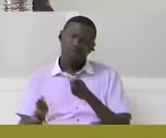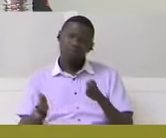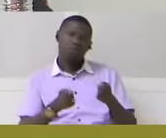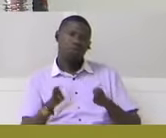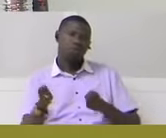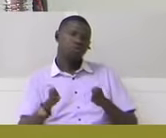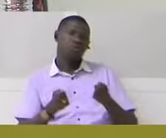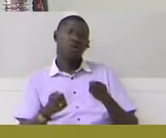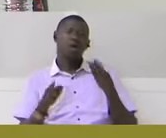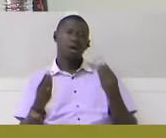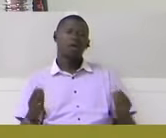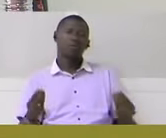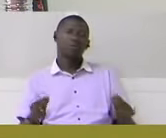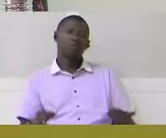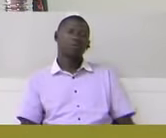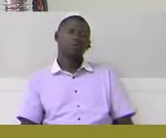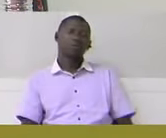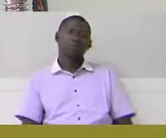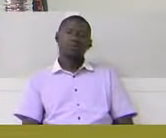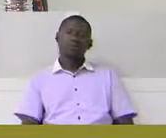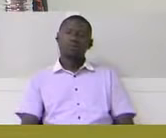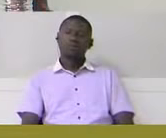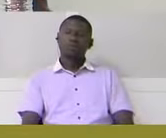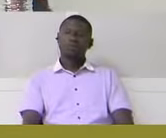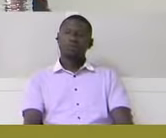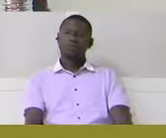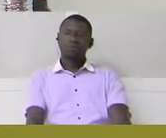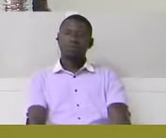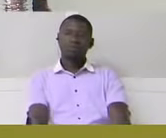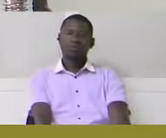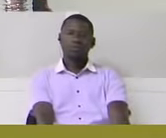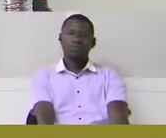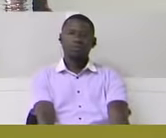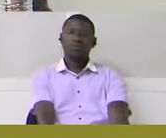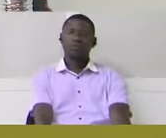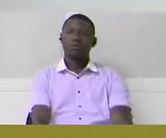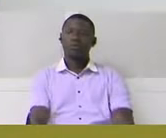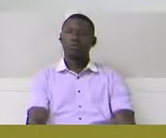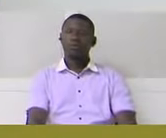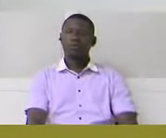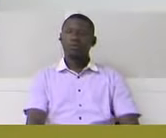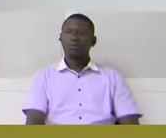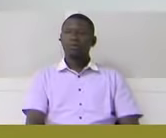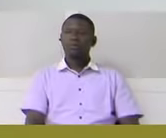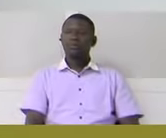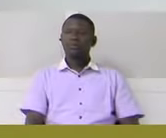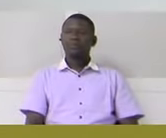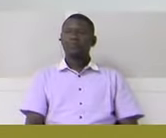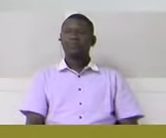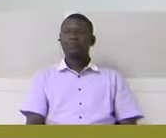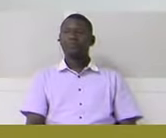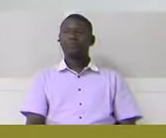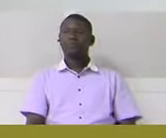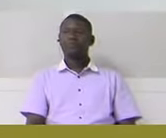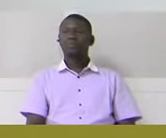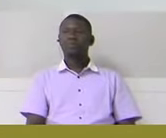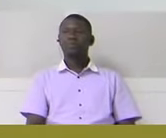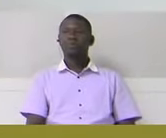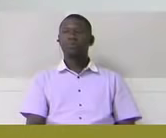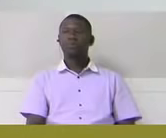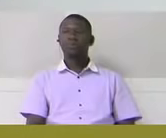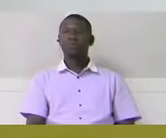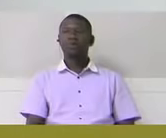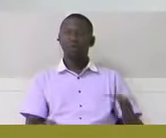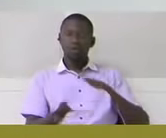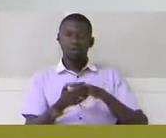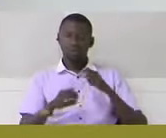watu la alikakata nyame mpuru albekulu sambala nyame ni kukola ngulu bekeri afanye. On the side of the biscuit, you